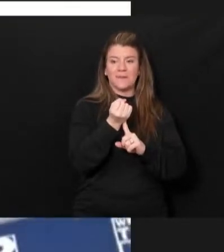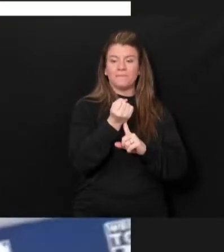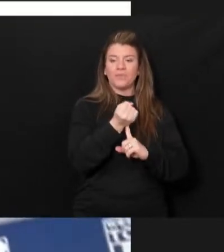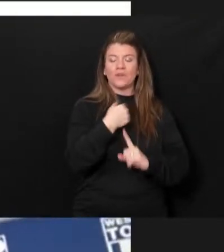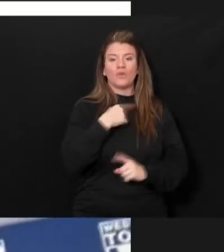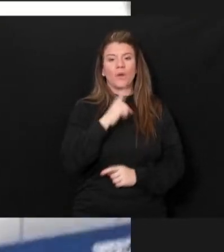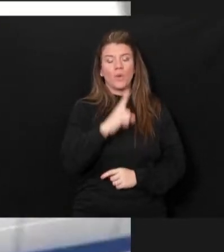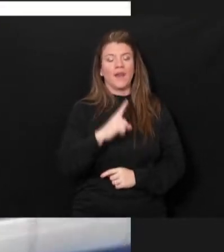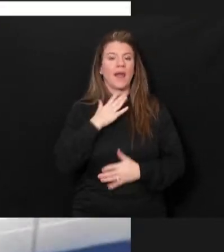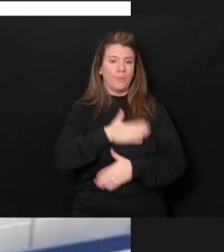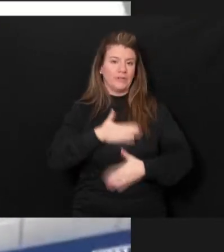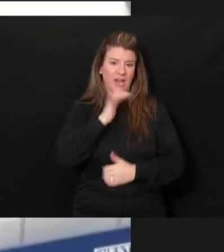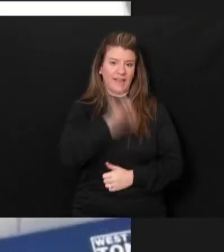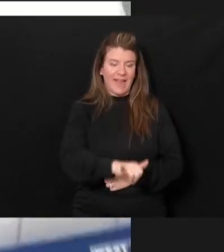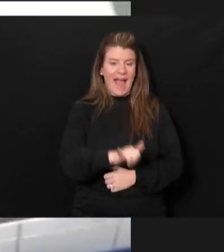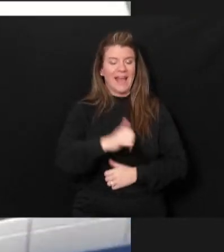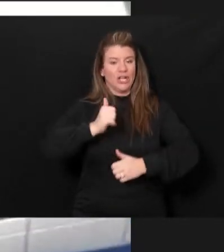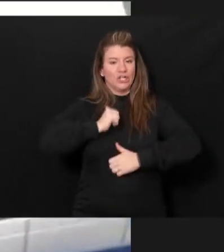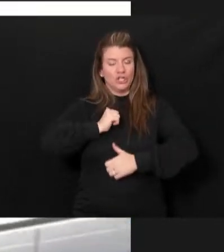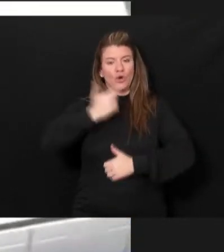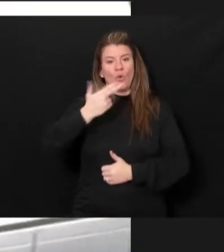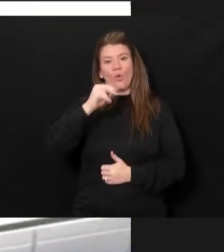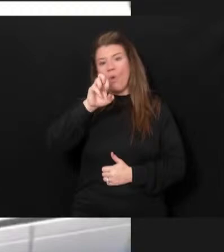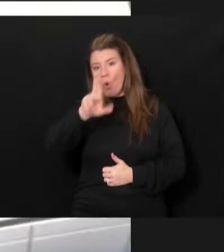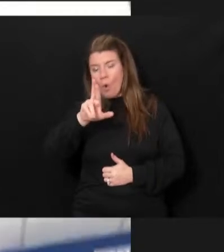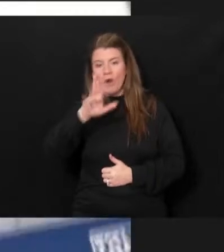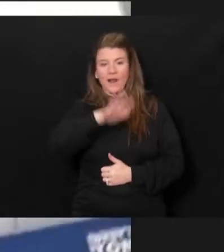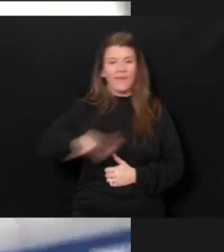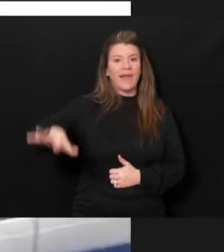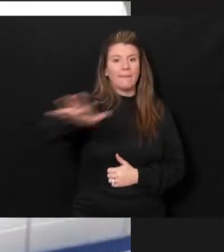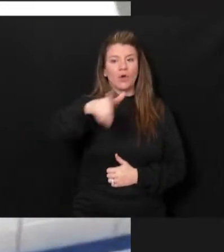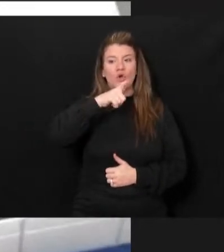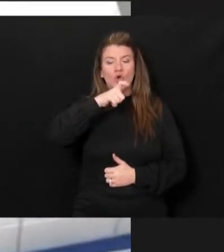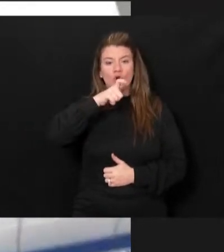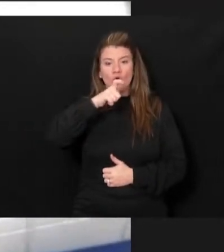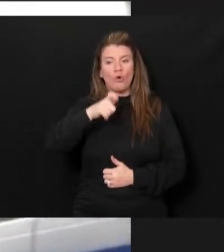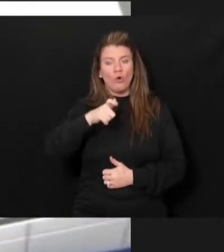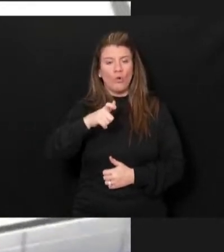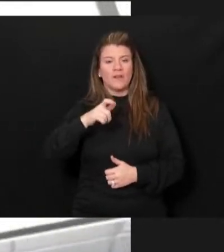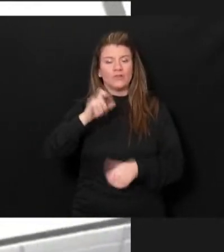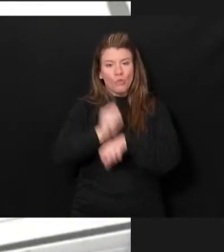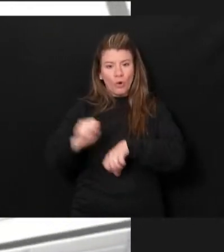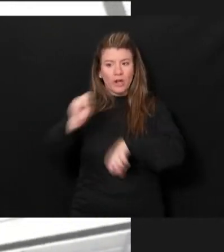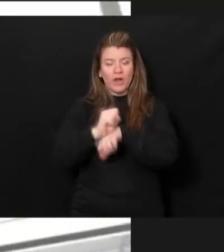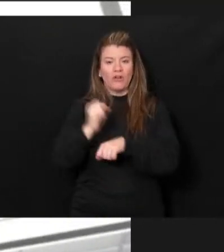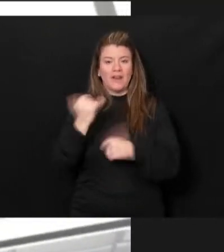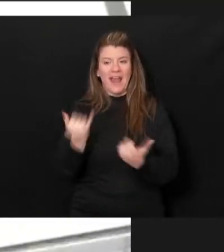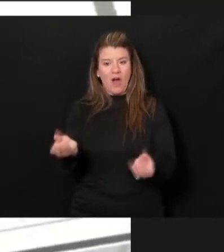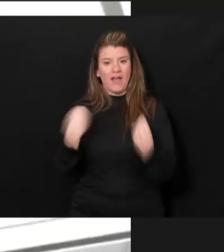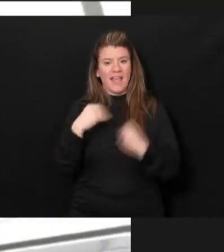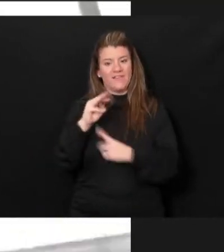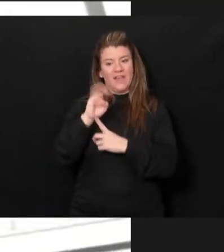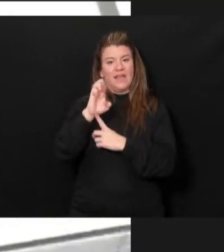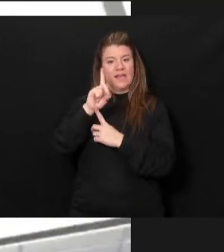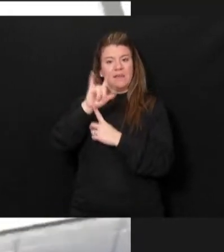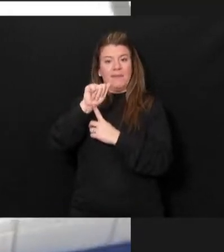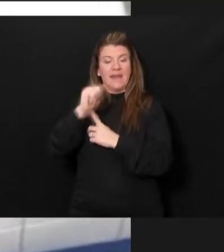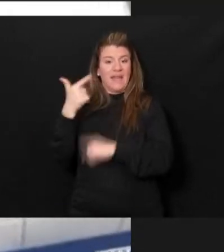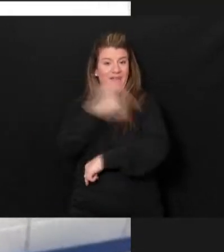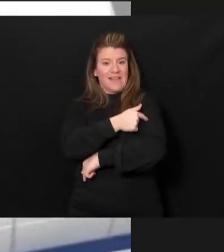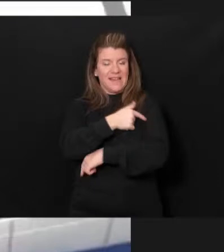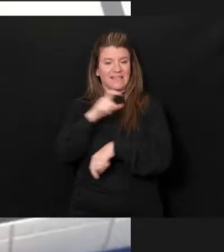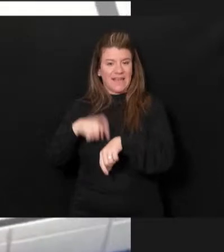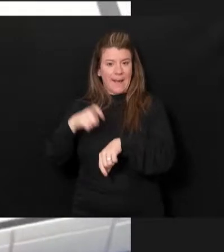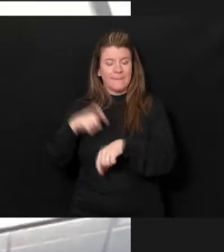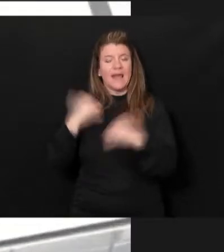appreciate Governor and General Hoyer and everyone else to the extent that you're getting us vaccinated now is much appreciated. My question is